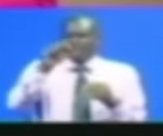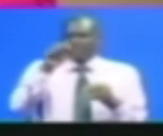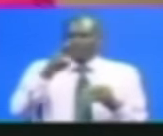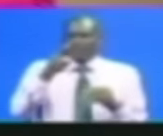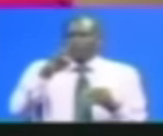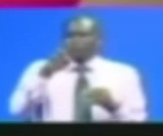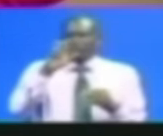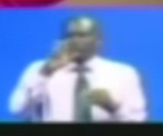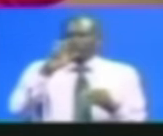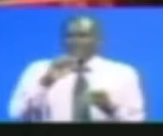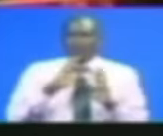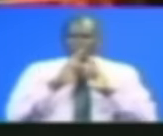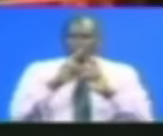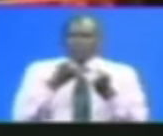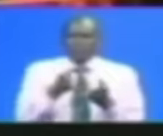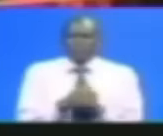Wanga reports.